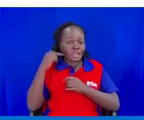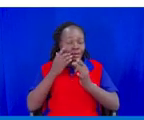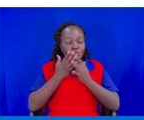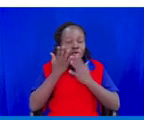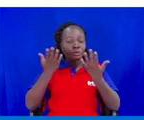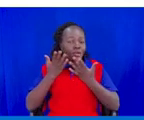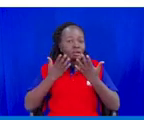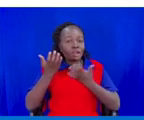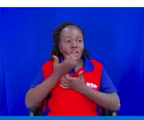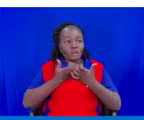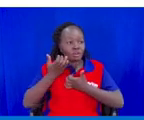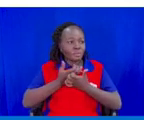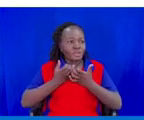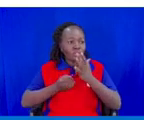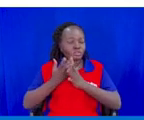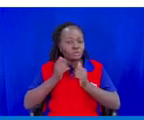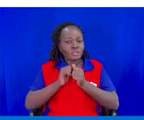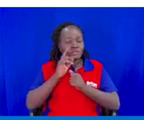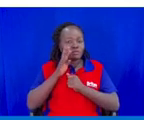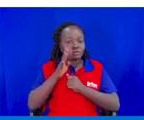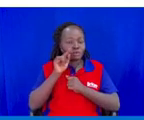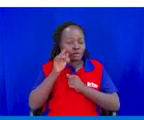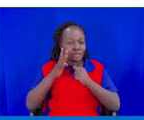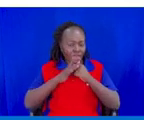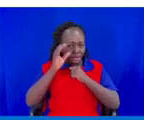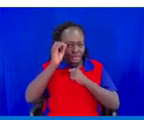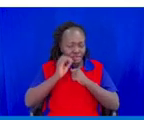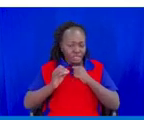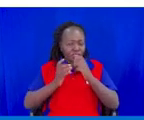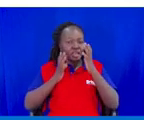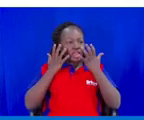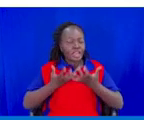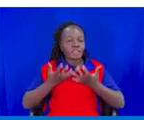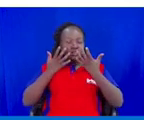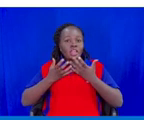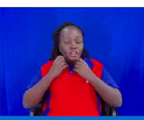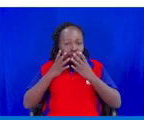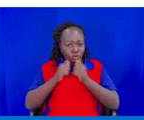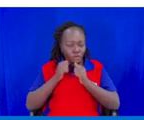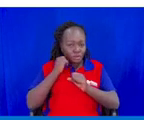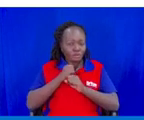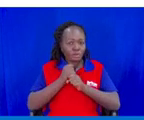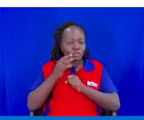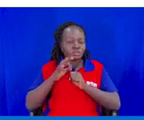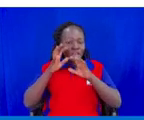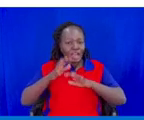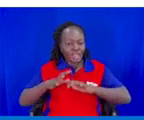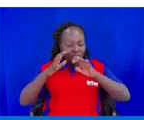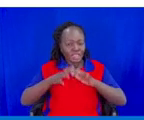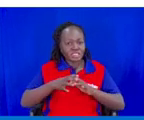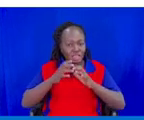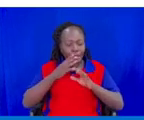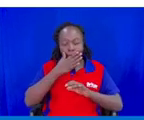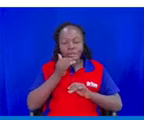by 4.9% in quarter one this year, heavily informed by the performance of agriculture, we expect agriculture to carry